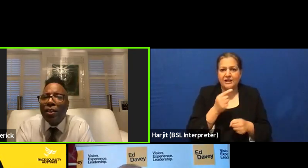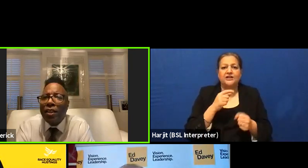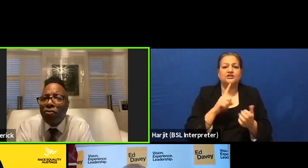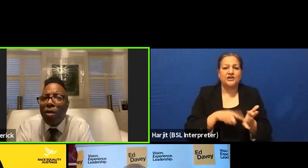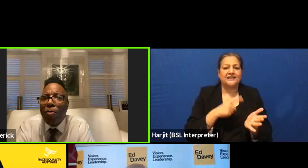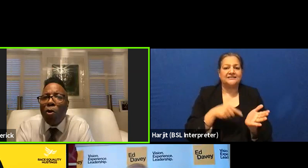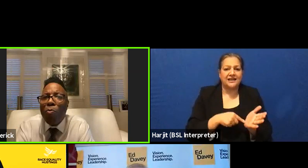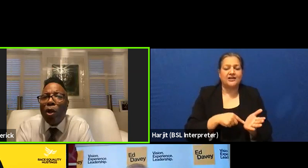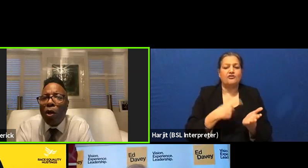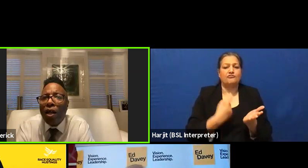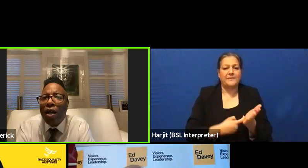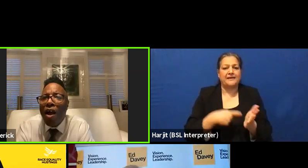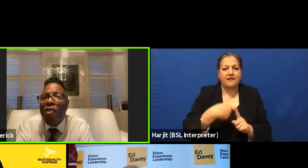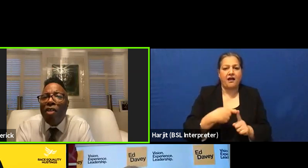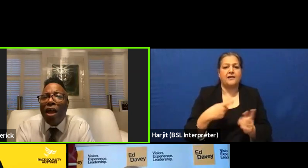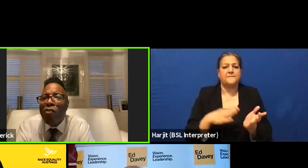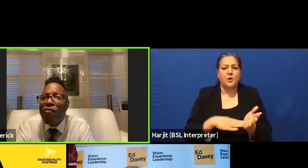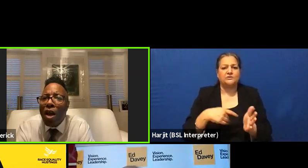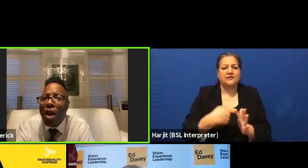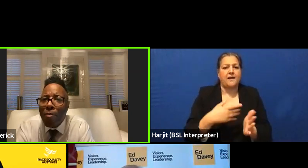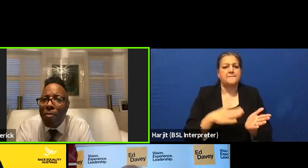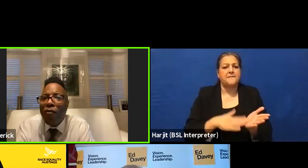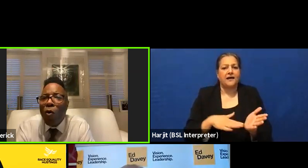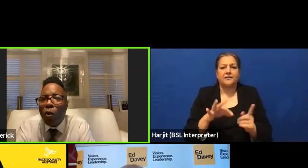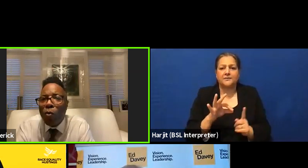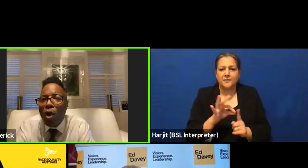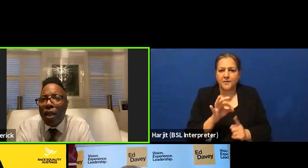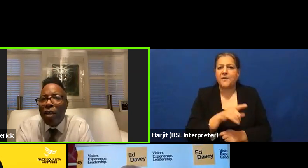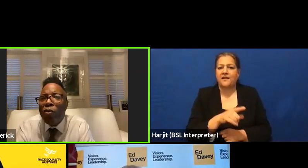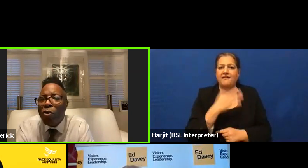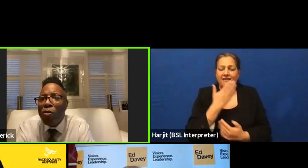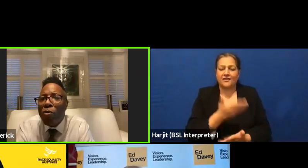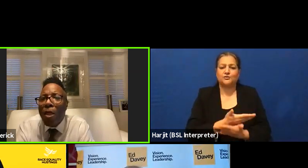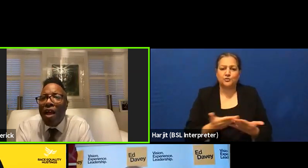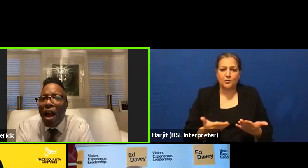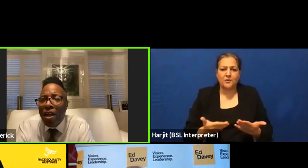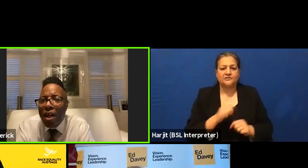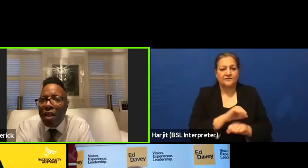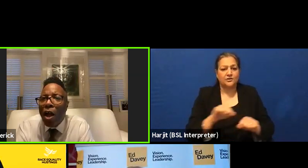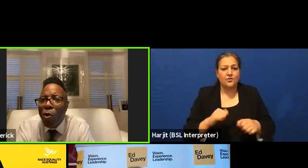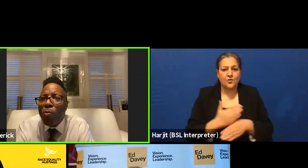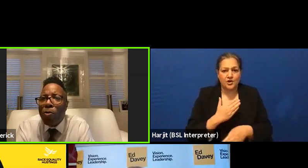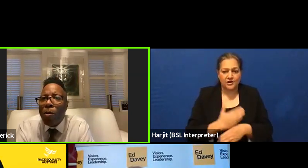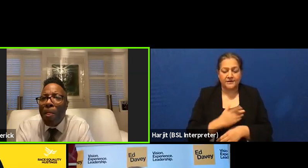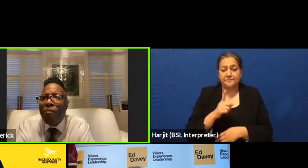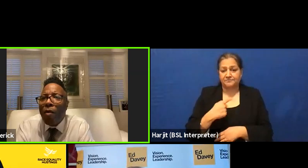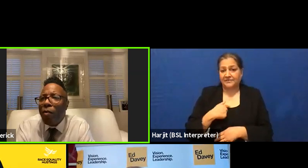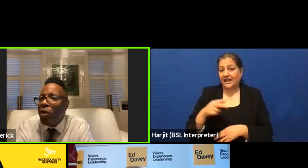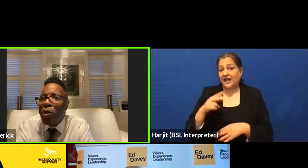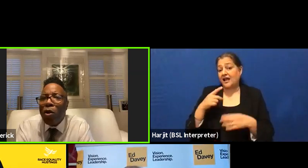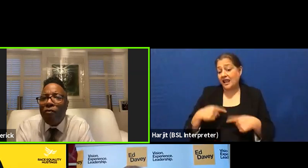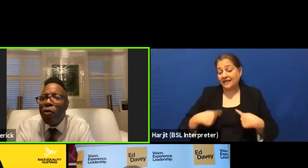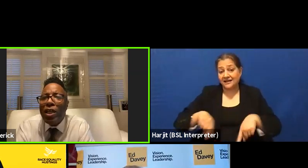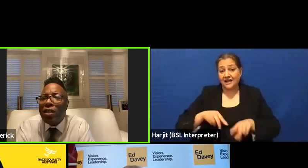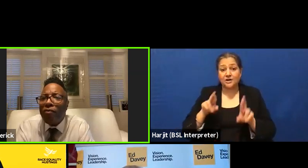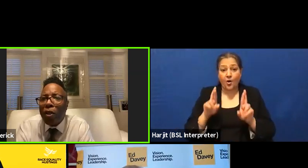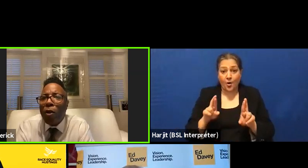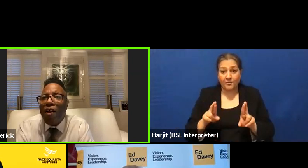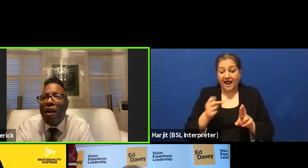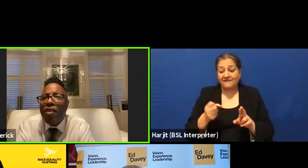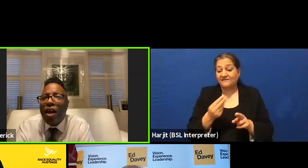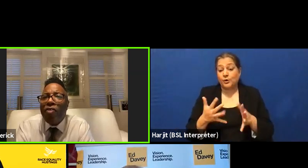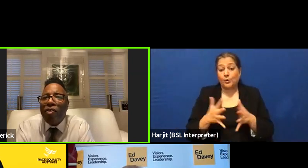Mosin Khan, etc., Michael Bukola. Thank you very much for all the work that you do. And let us hope that we've only got a few weeks left